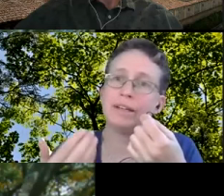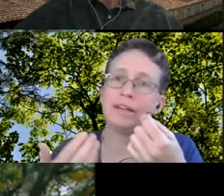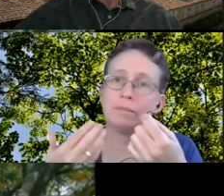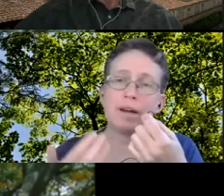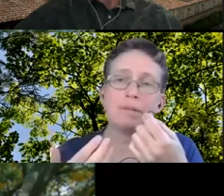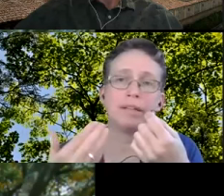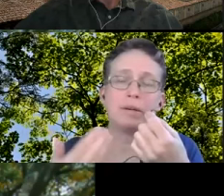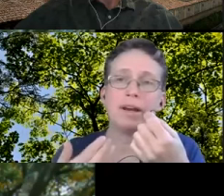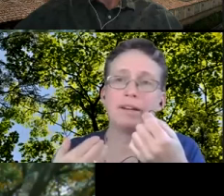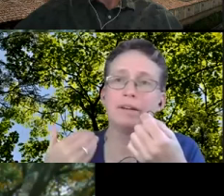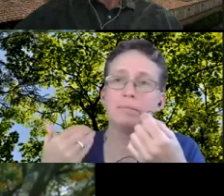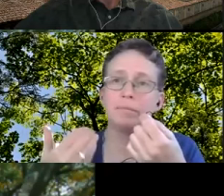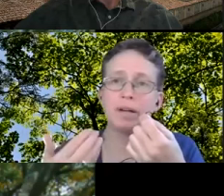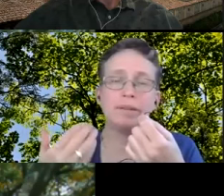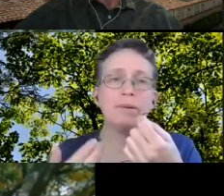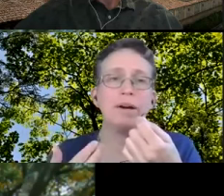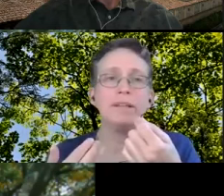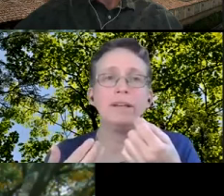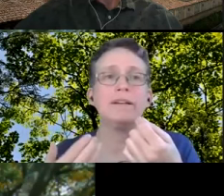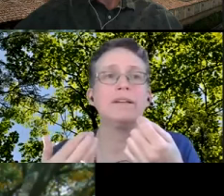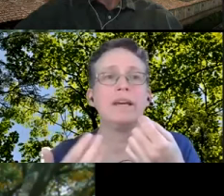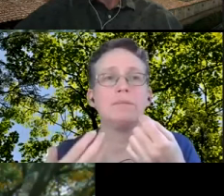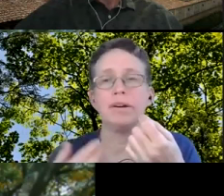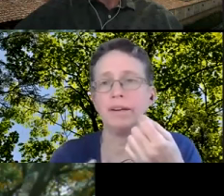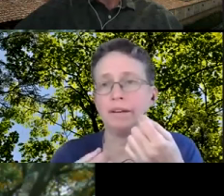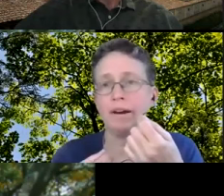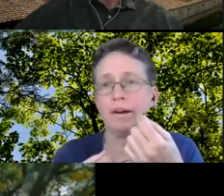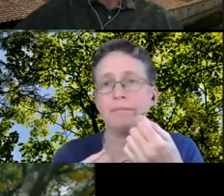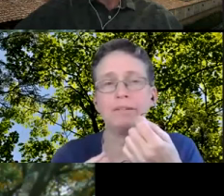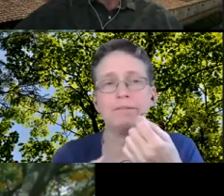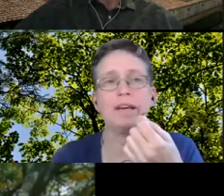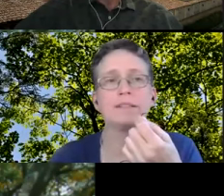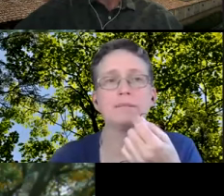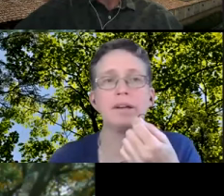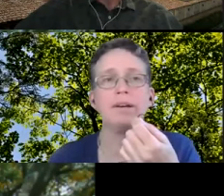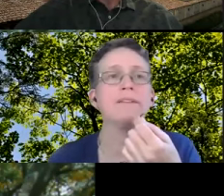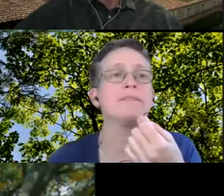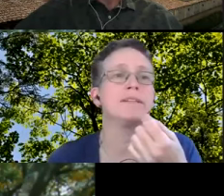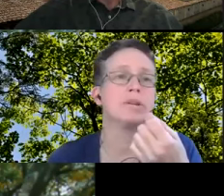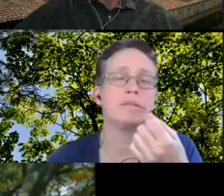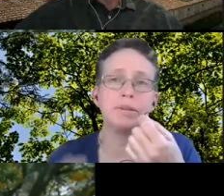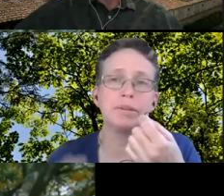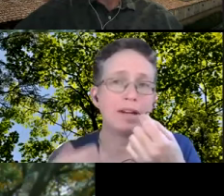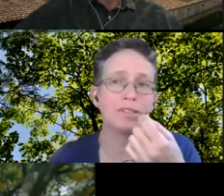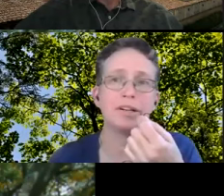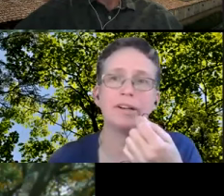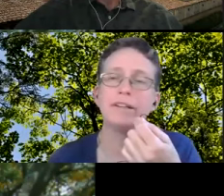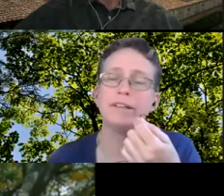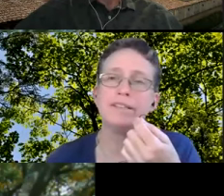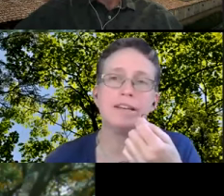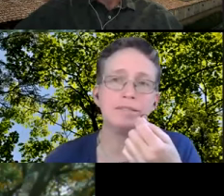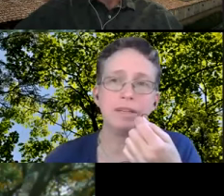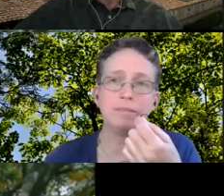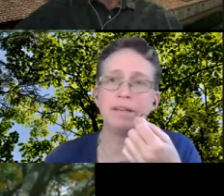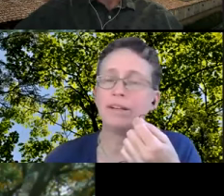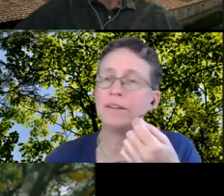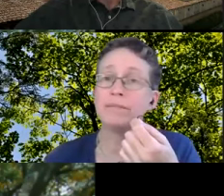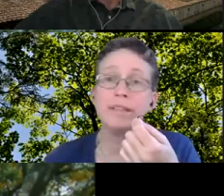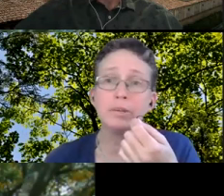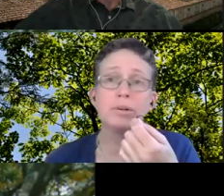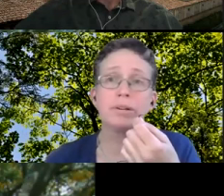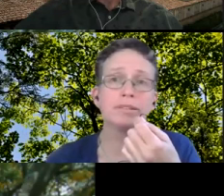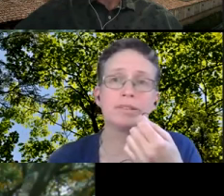live in a predominantly white, predominantly wealthy neighborhood in Phoenix, where you have this curve-billed thrasher, Say's phoebe,